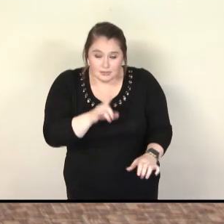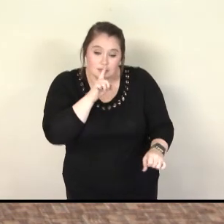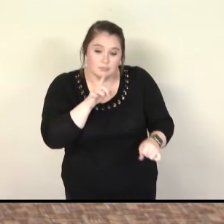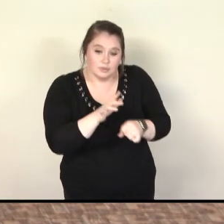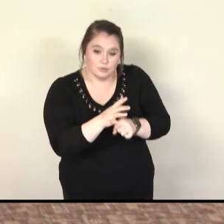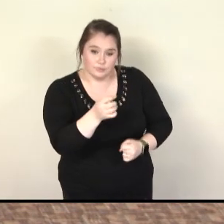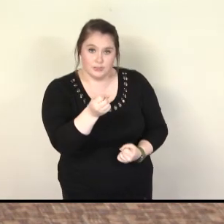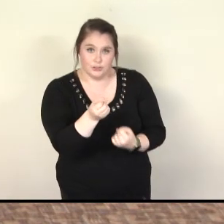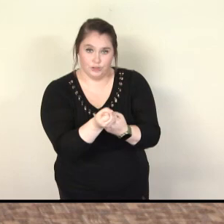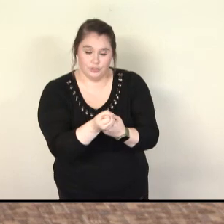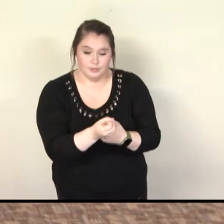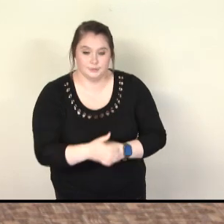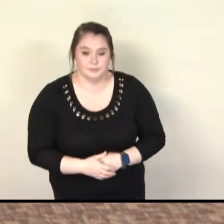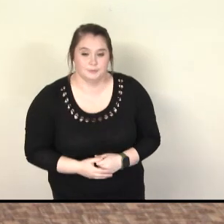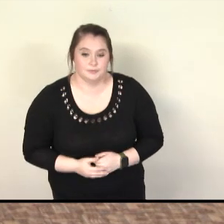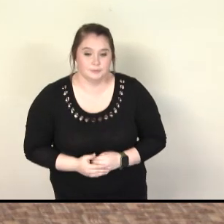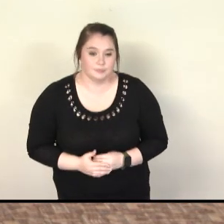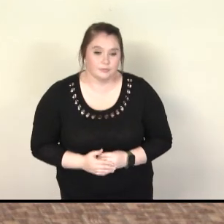of allegiance.